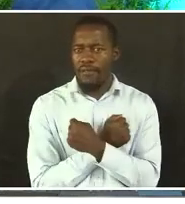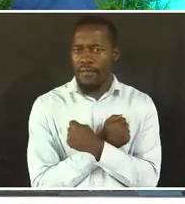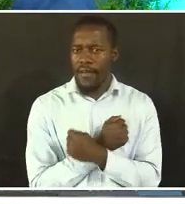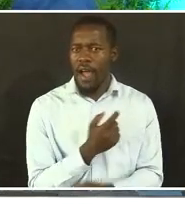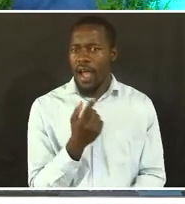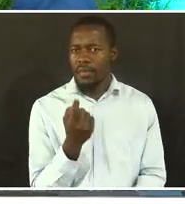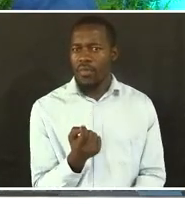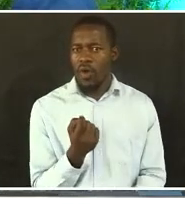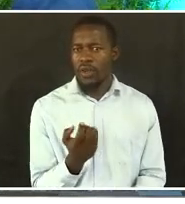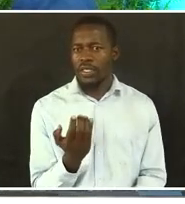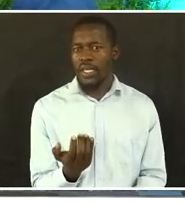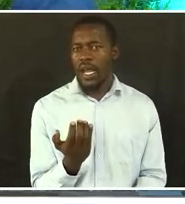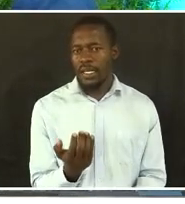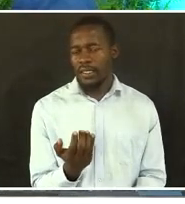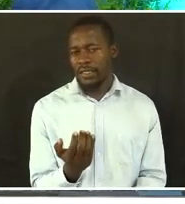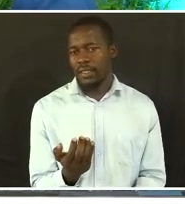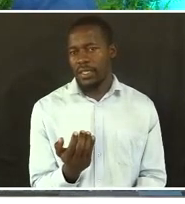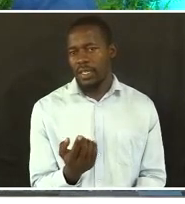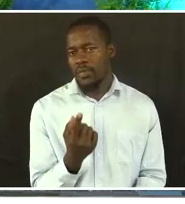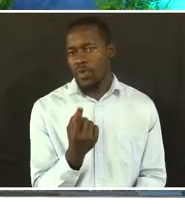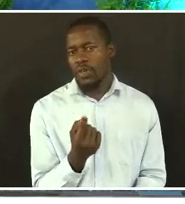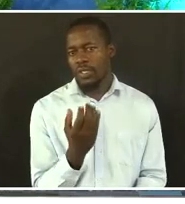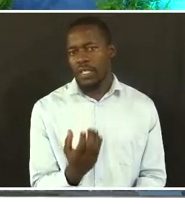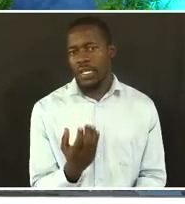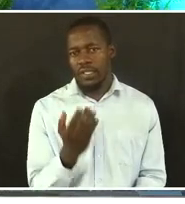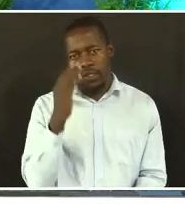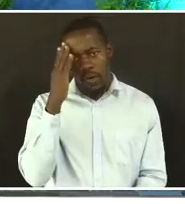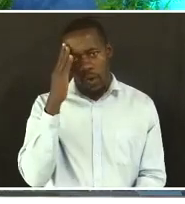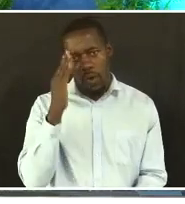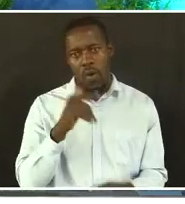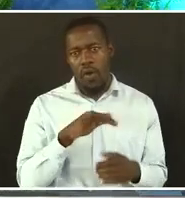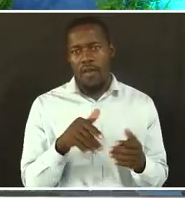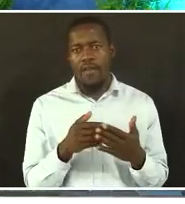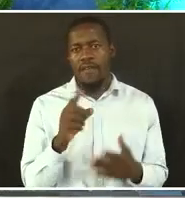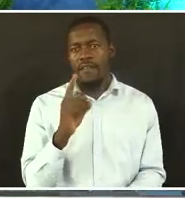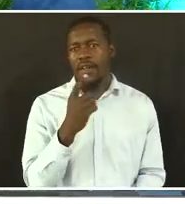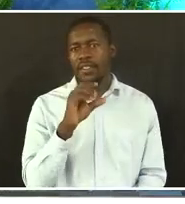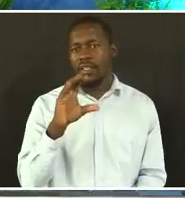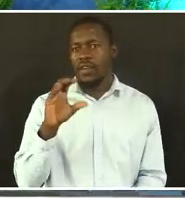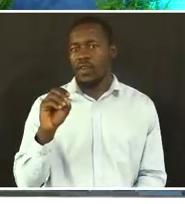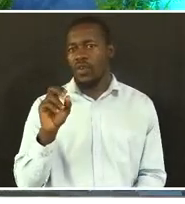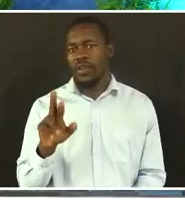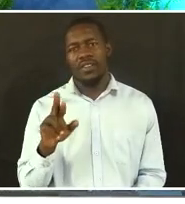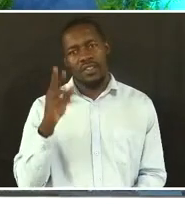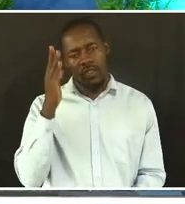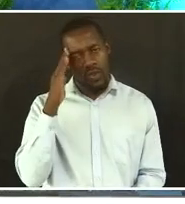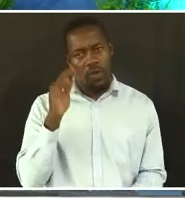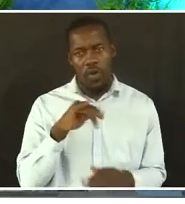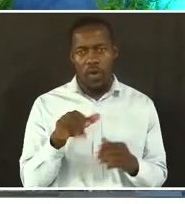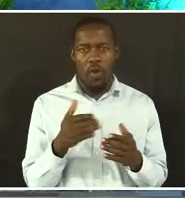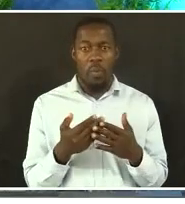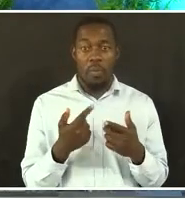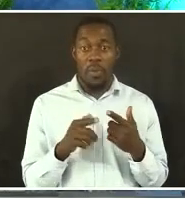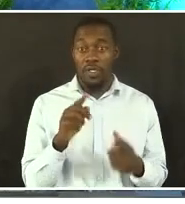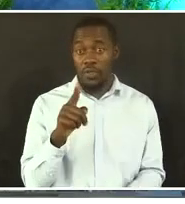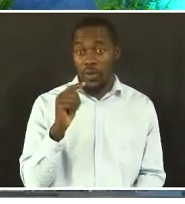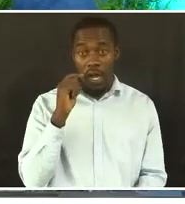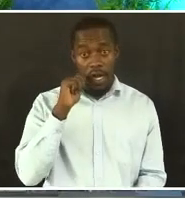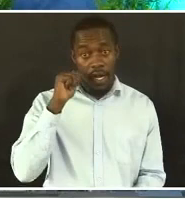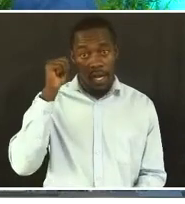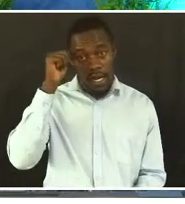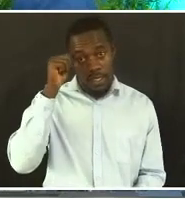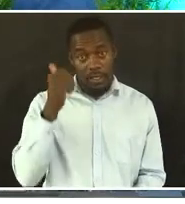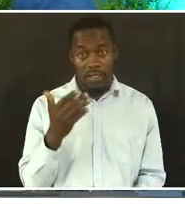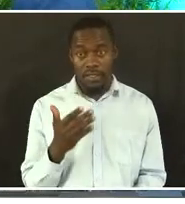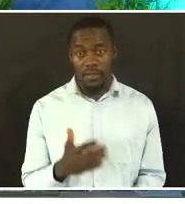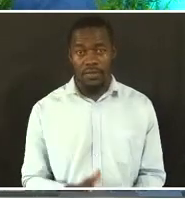small child reciting 1 Corinthians chapter 13 and reciting it like that. And you're an adult here. The only thing you're saying is